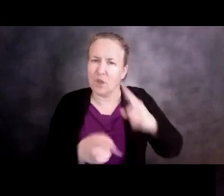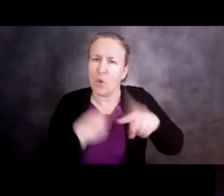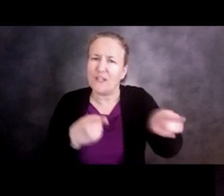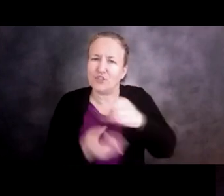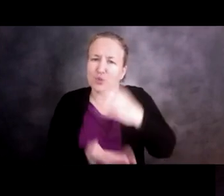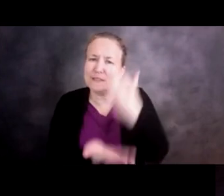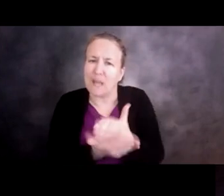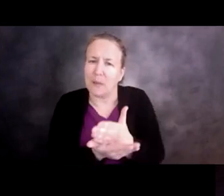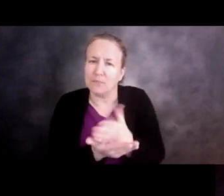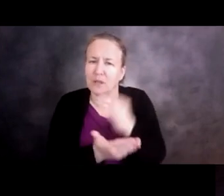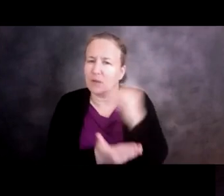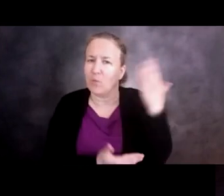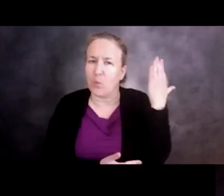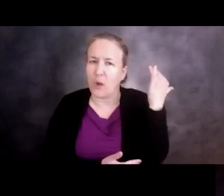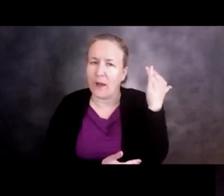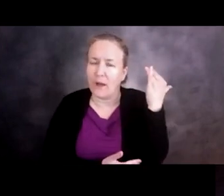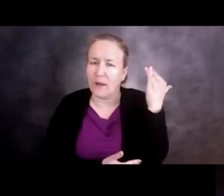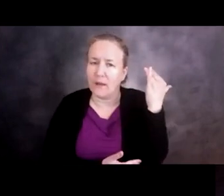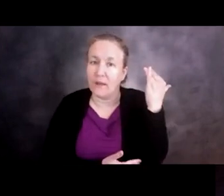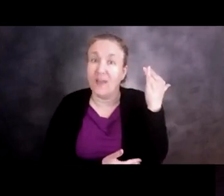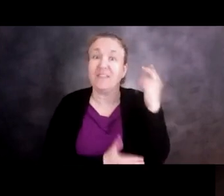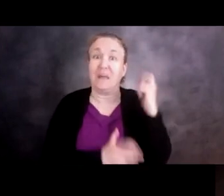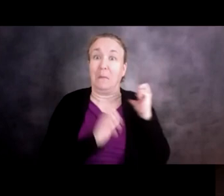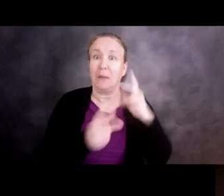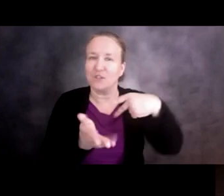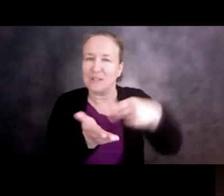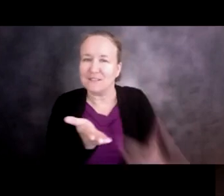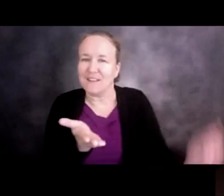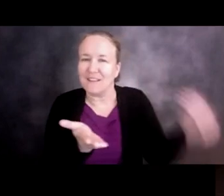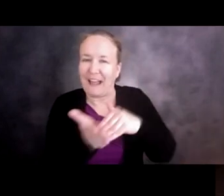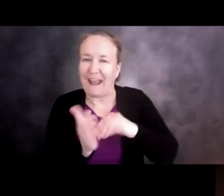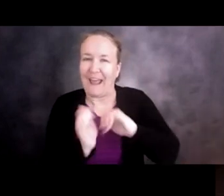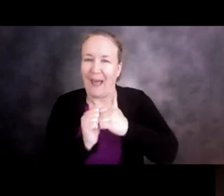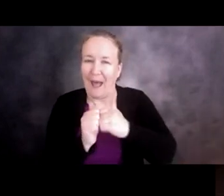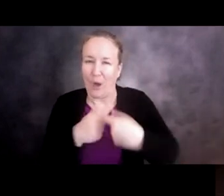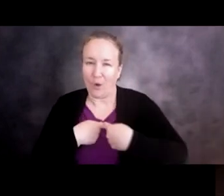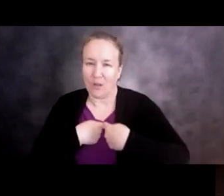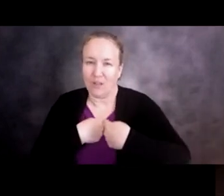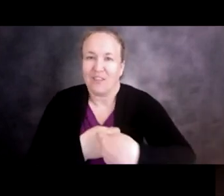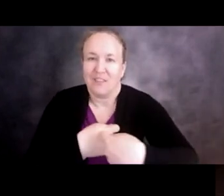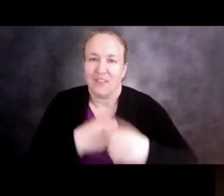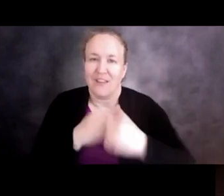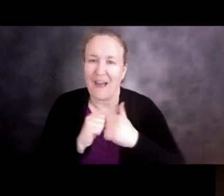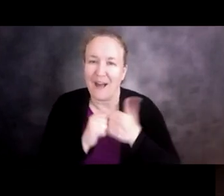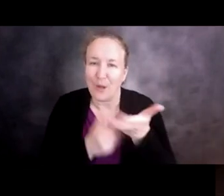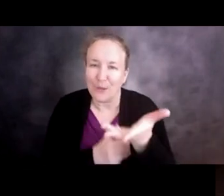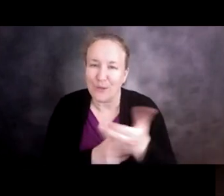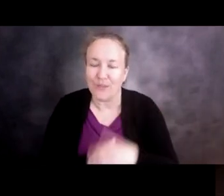you stop dancing? And what brought you back to dance? What called you back in?